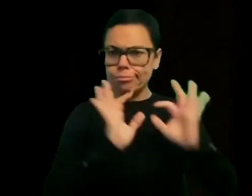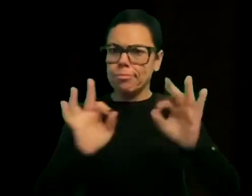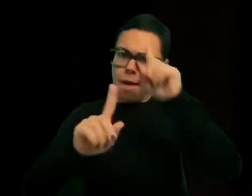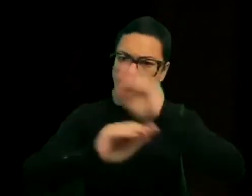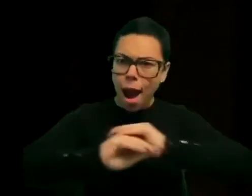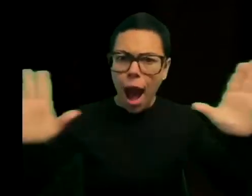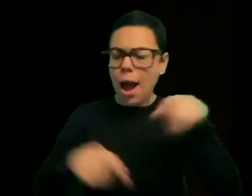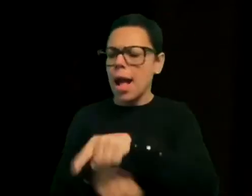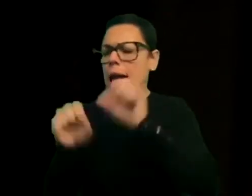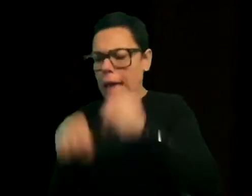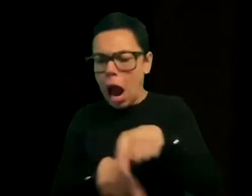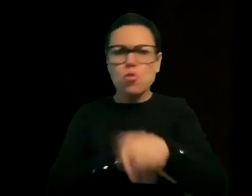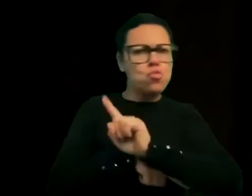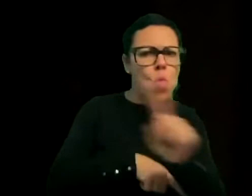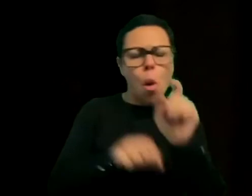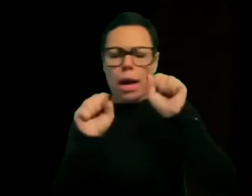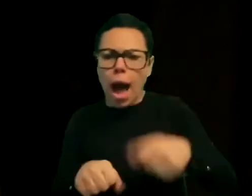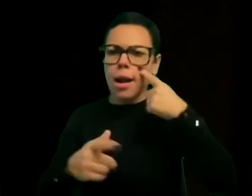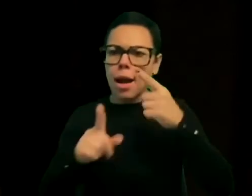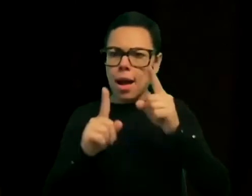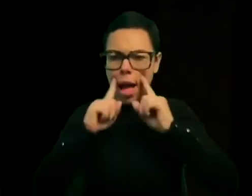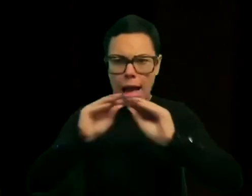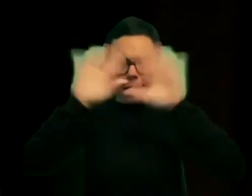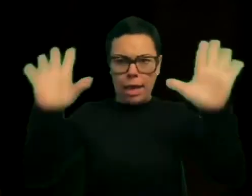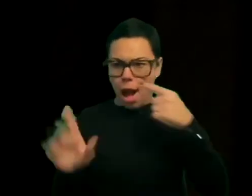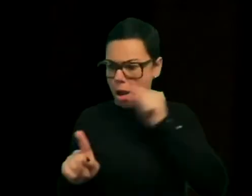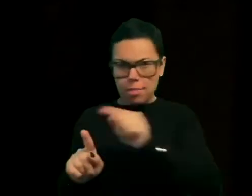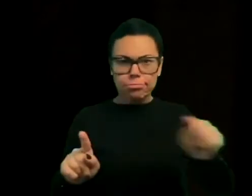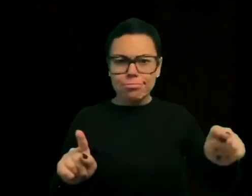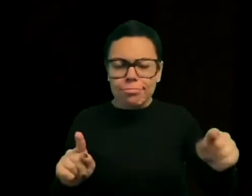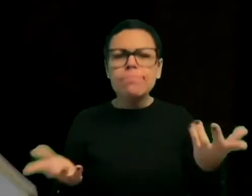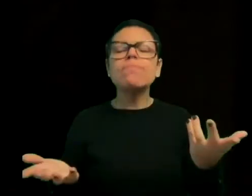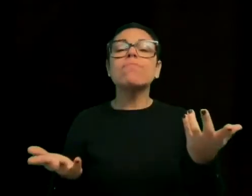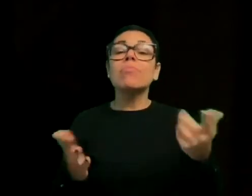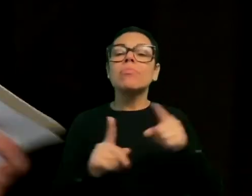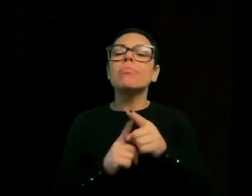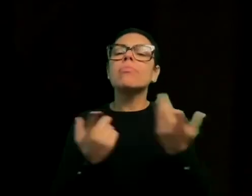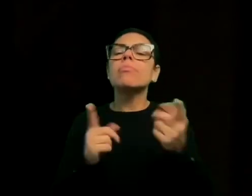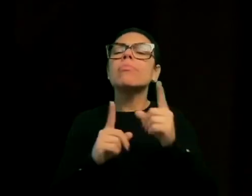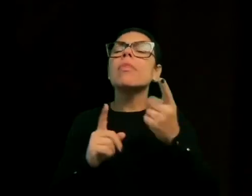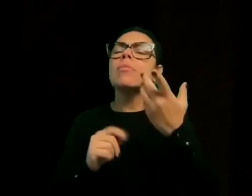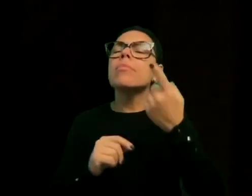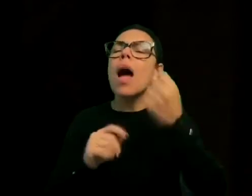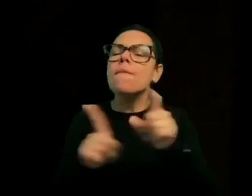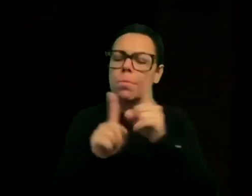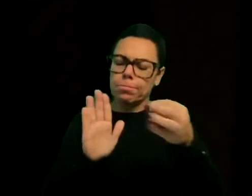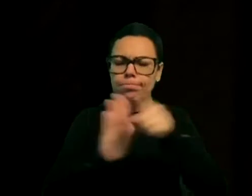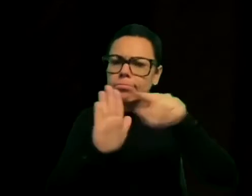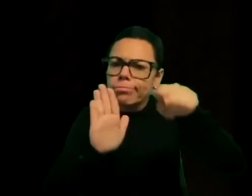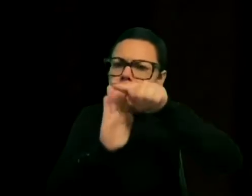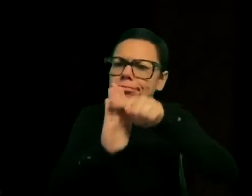are determining the attribution criteria, which is really the center of a public